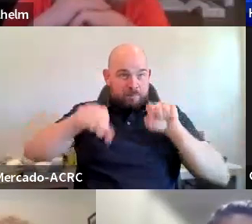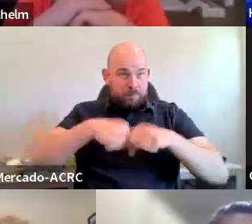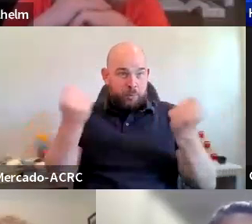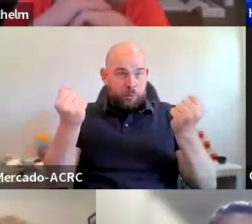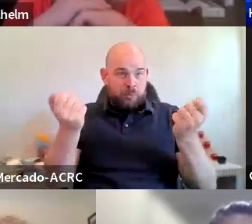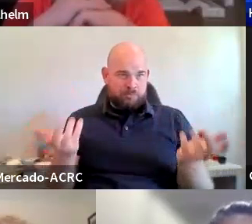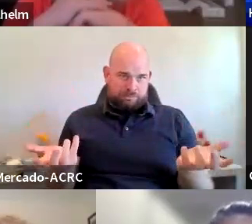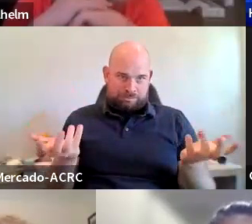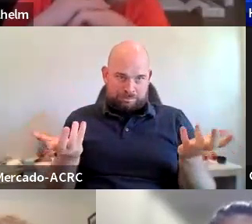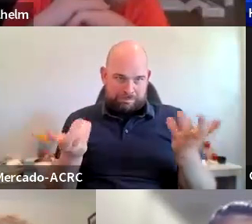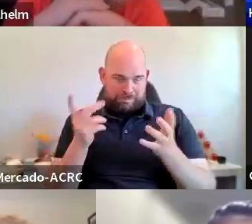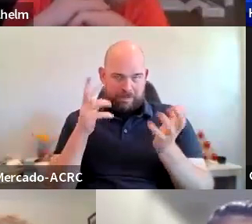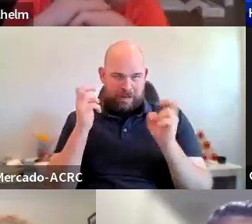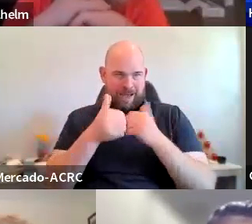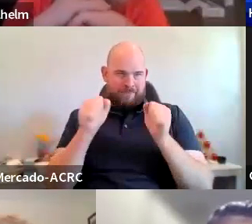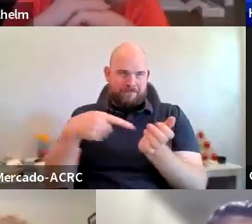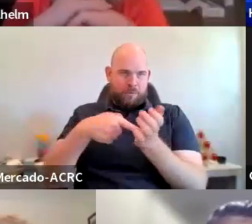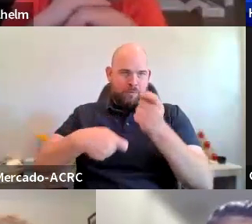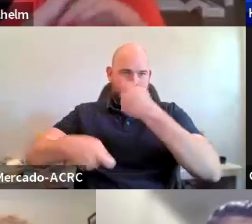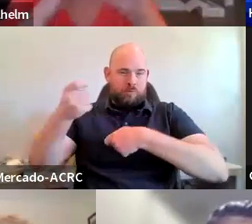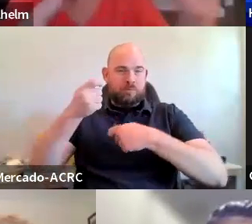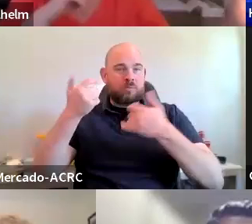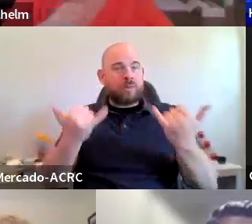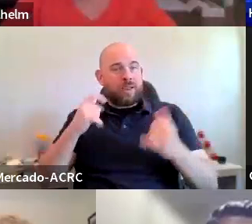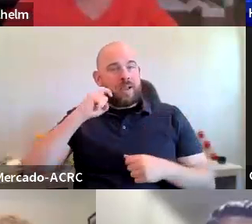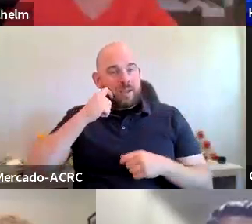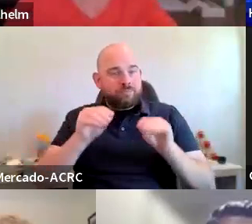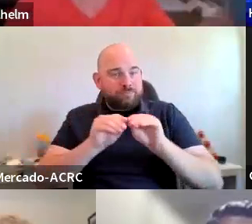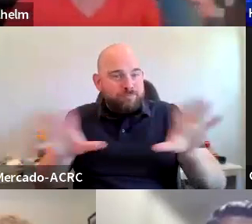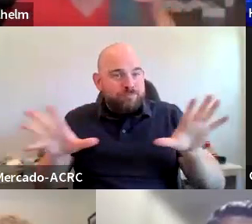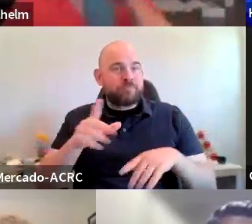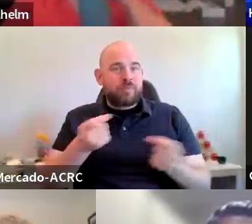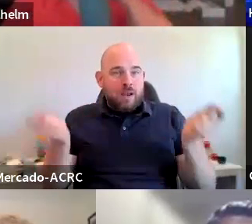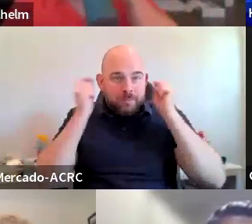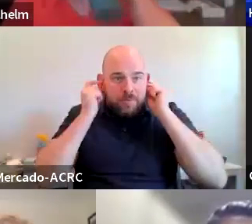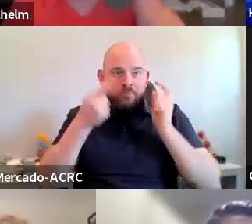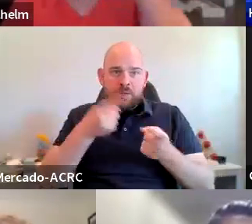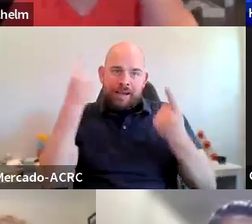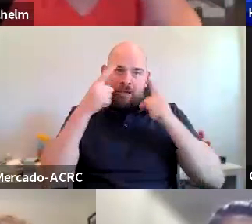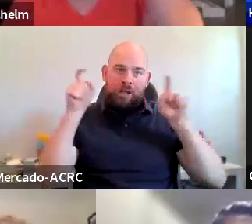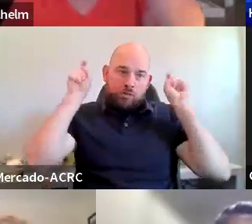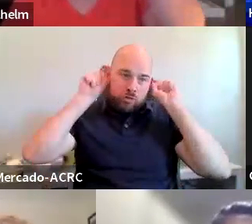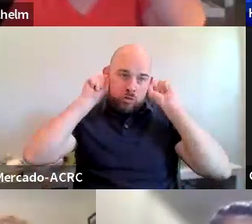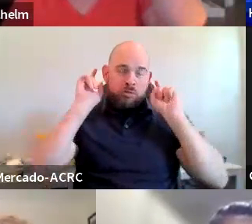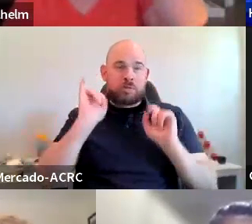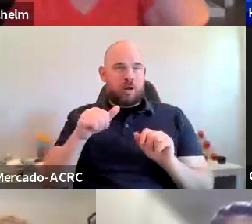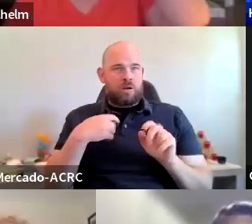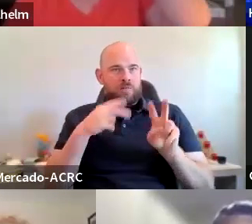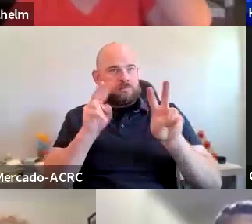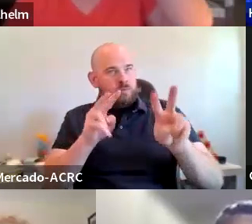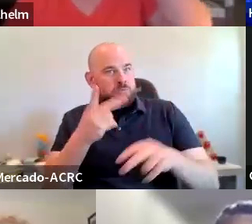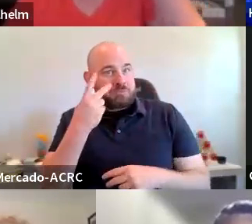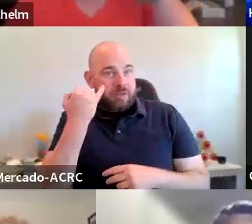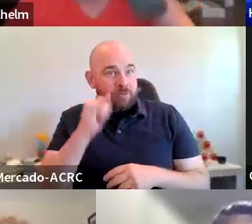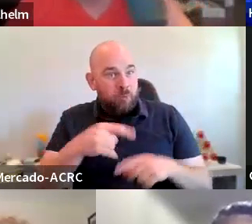hearing aids for free, but then if they break, trying to afford a replacement is very difficult. So having these